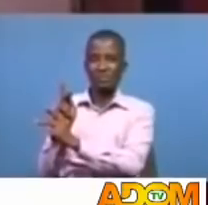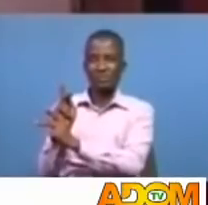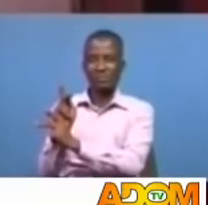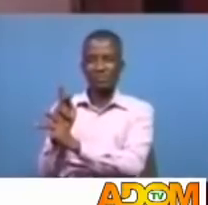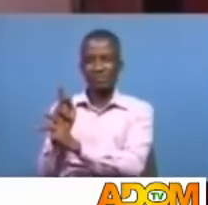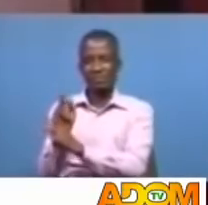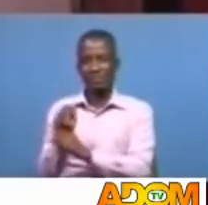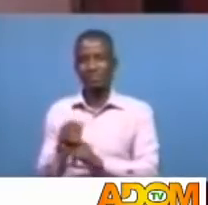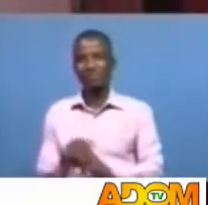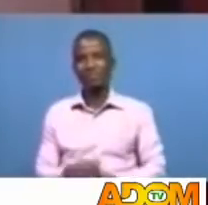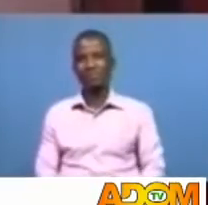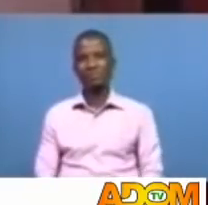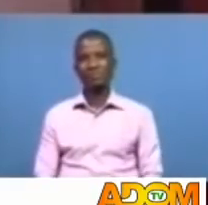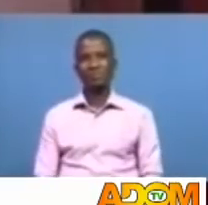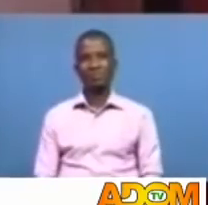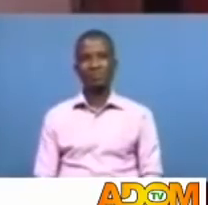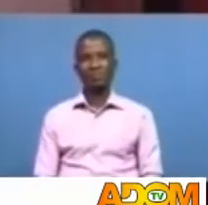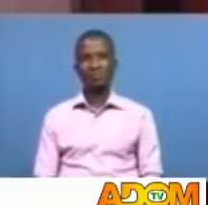And with all due respect,